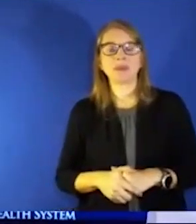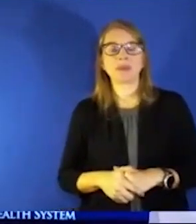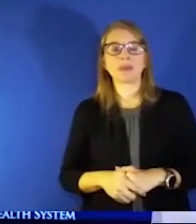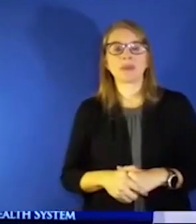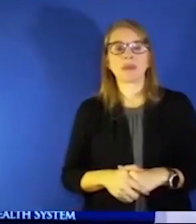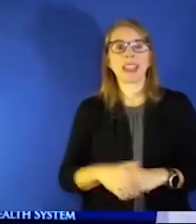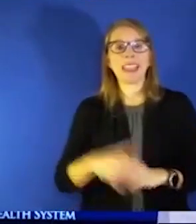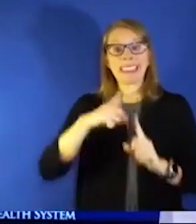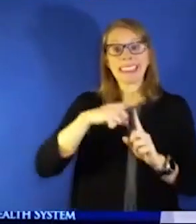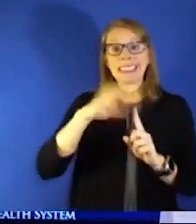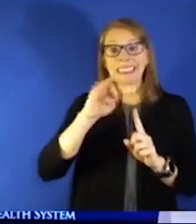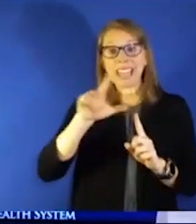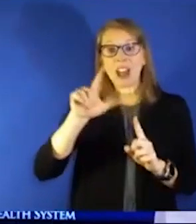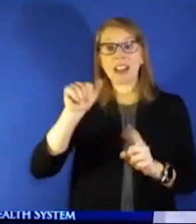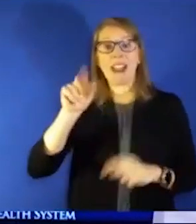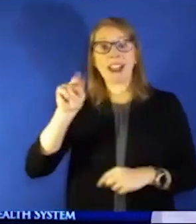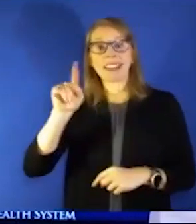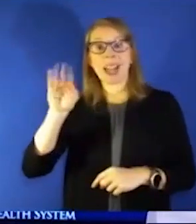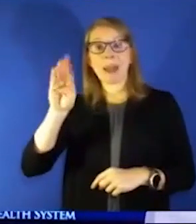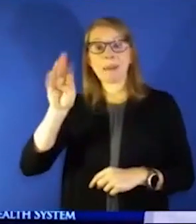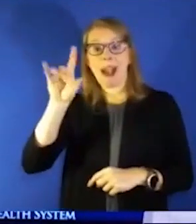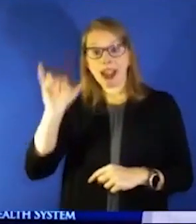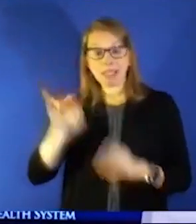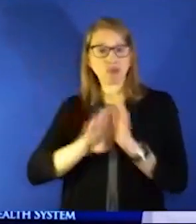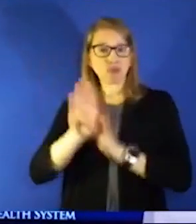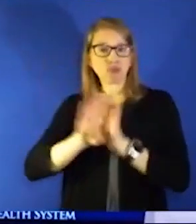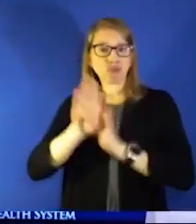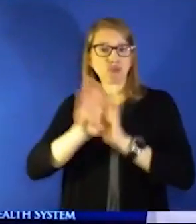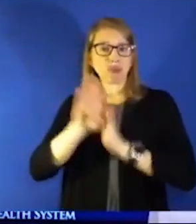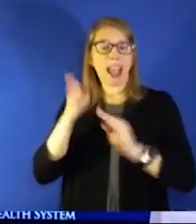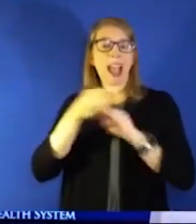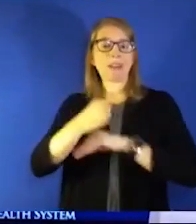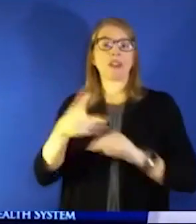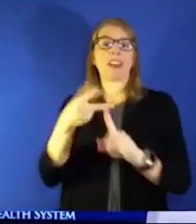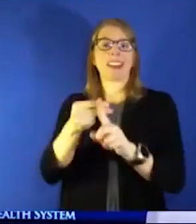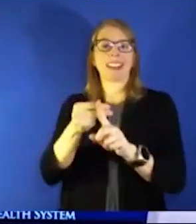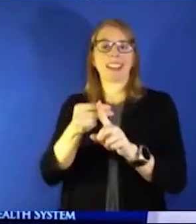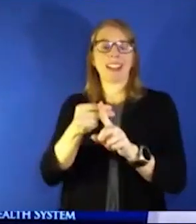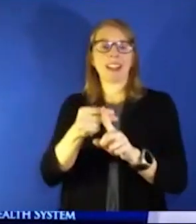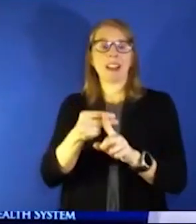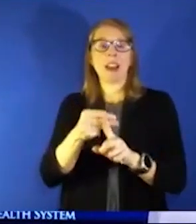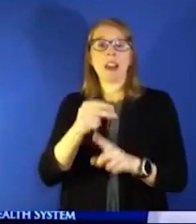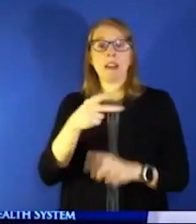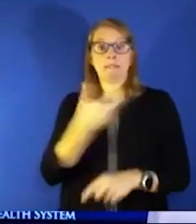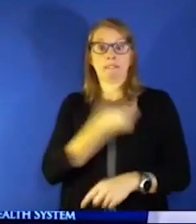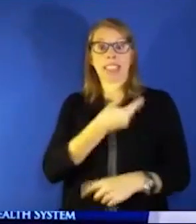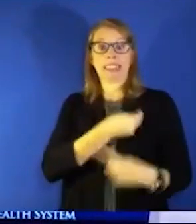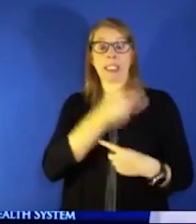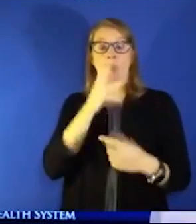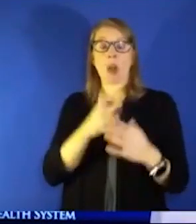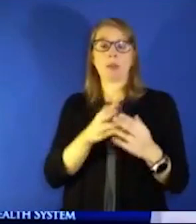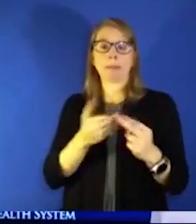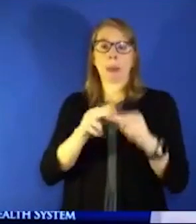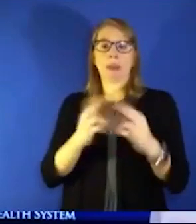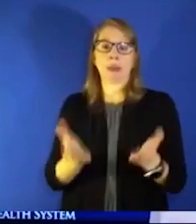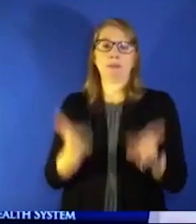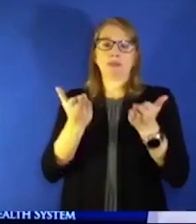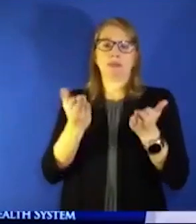T-cell responses after that vaccine. Those vaccines boost that immune system